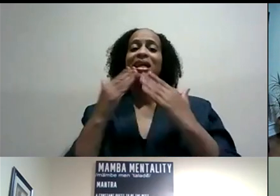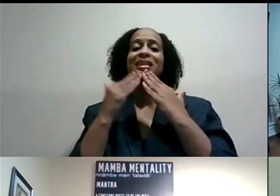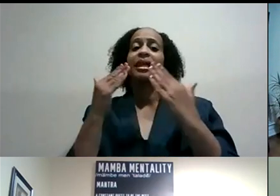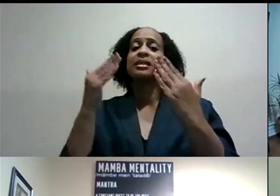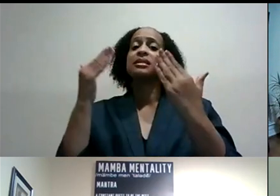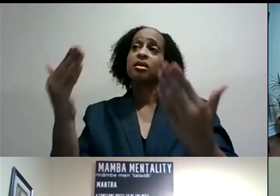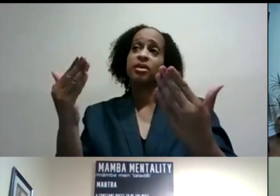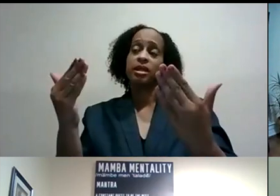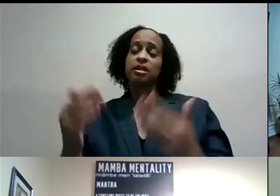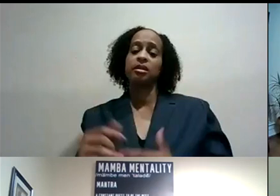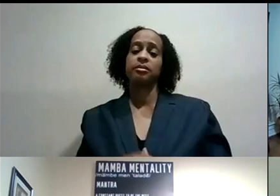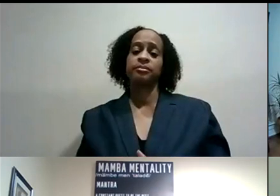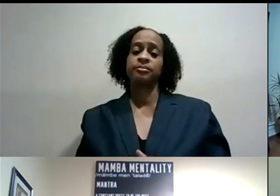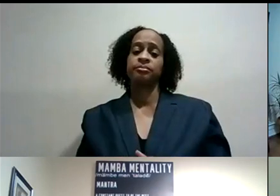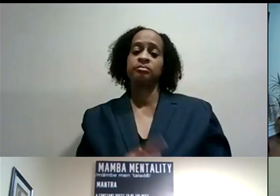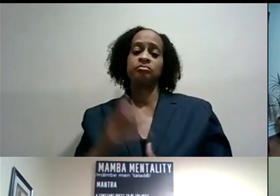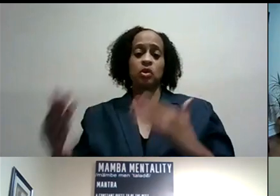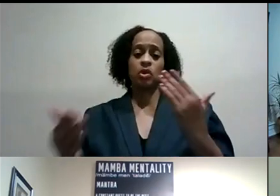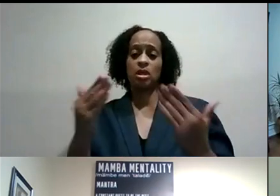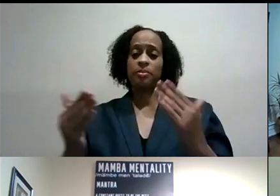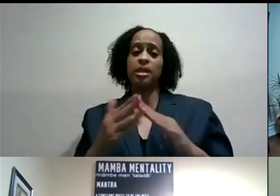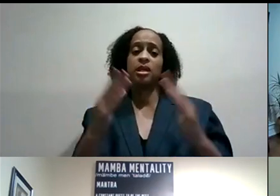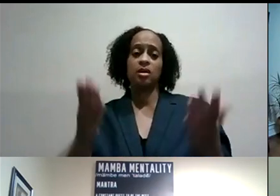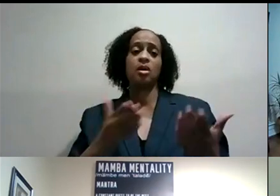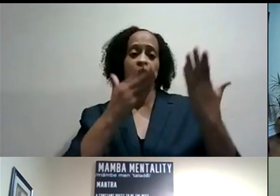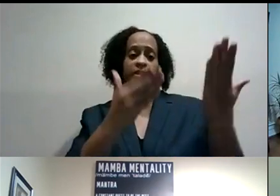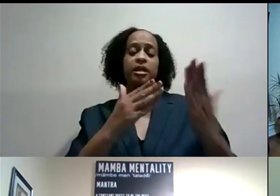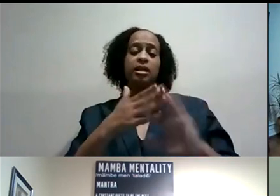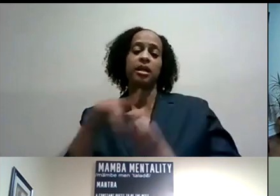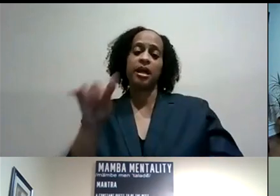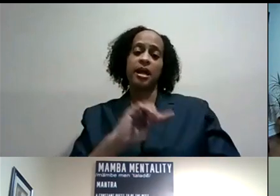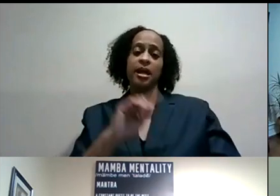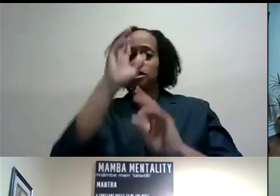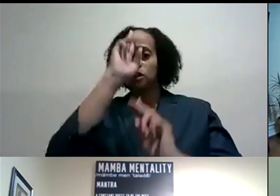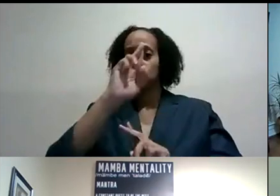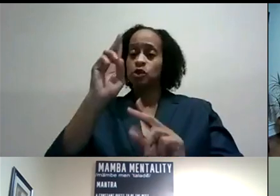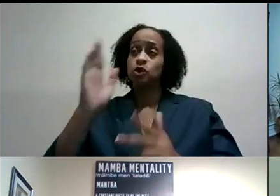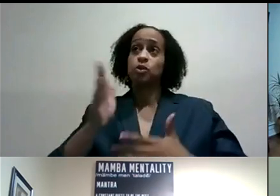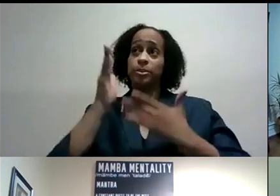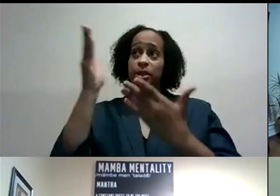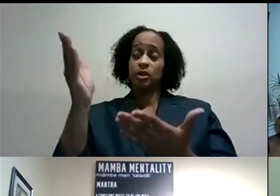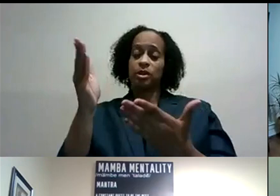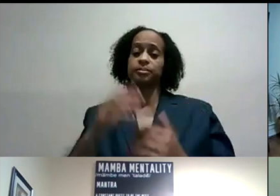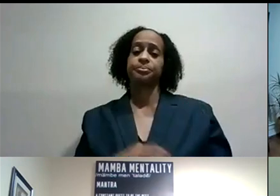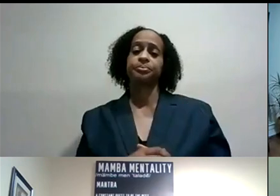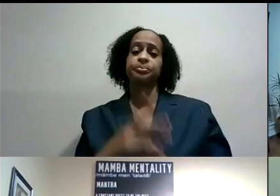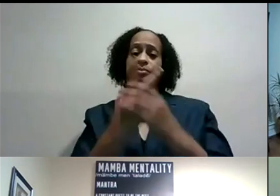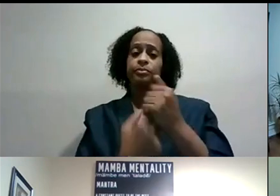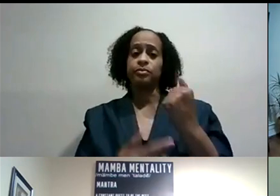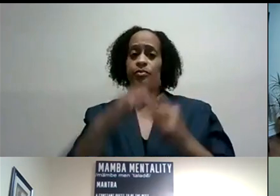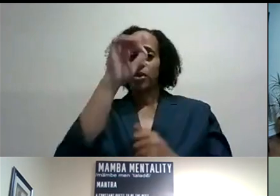thanksgiving, or it could be an offering, a tribute. So both